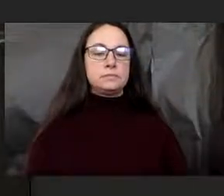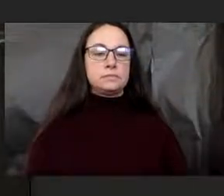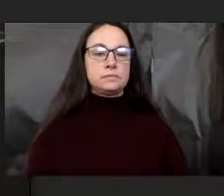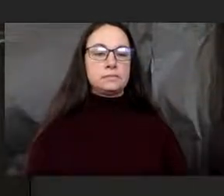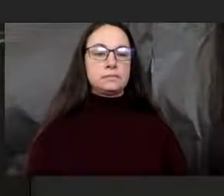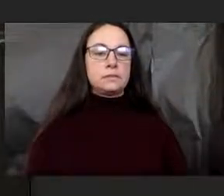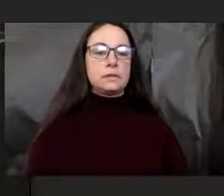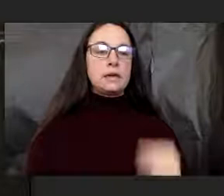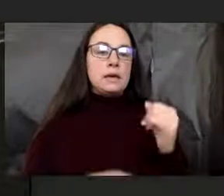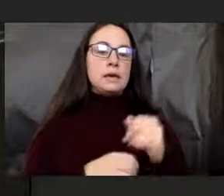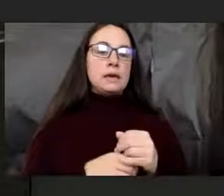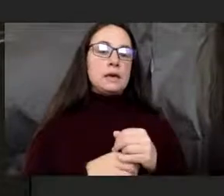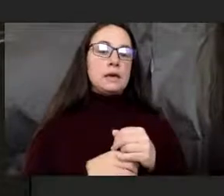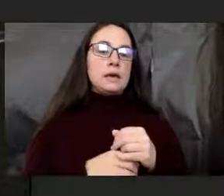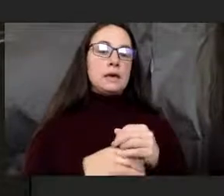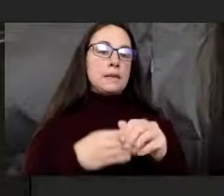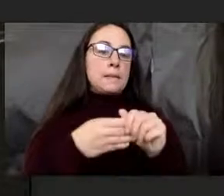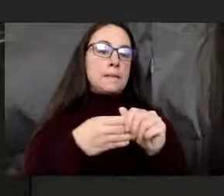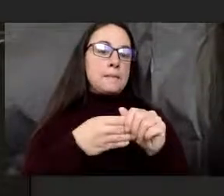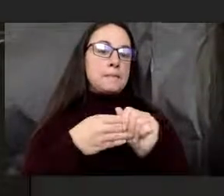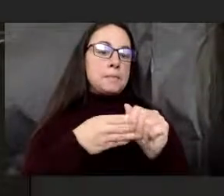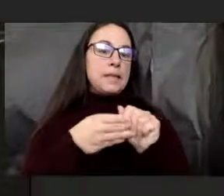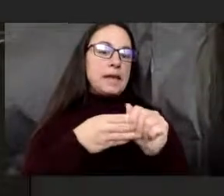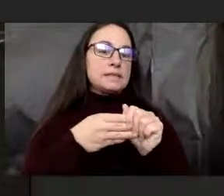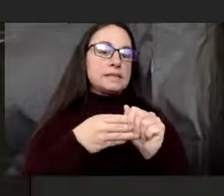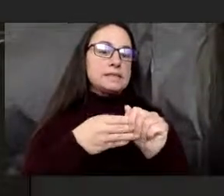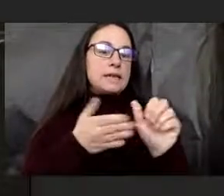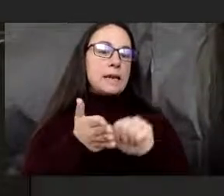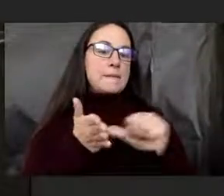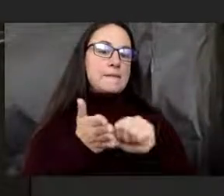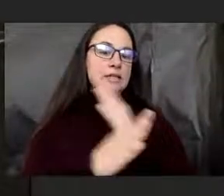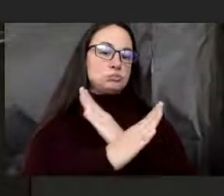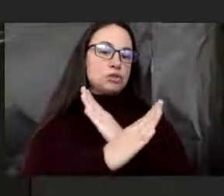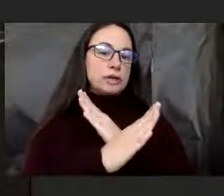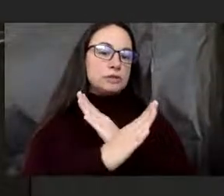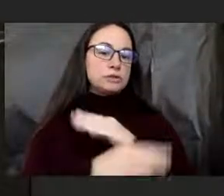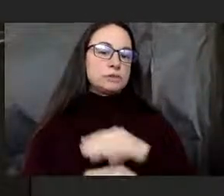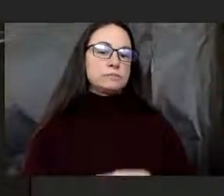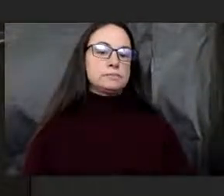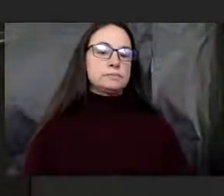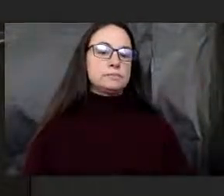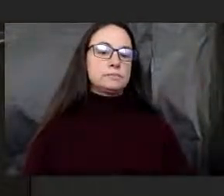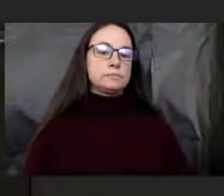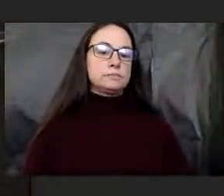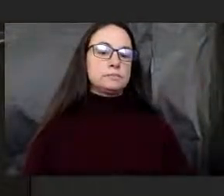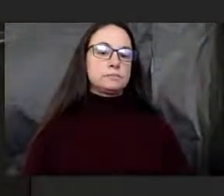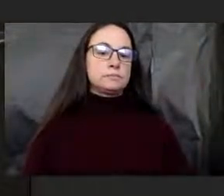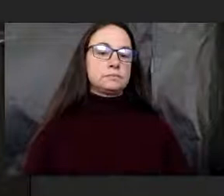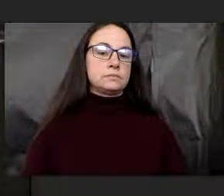And lastly, you will need plastic page protector